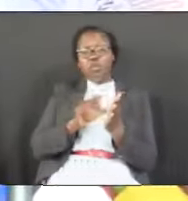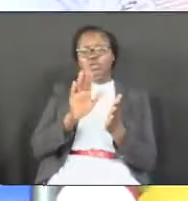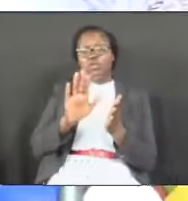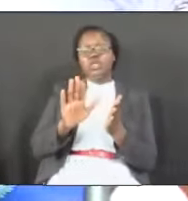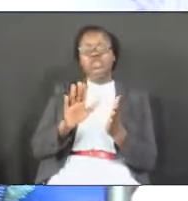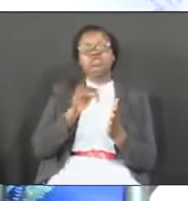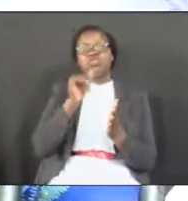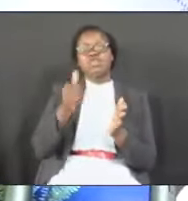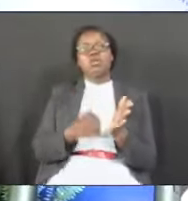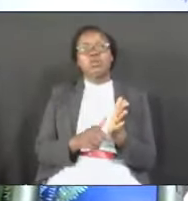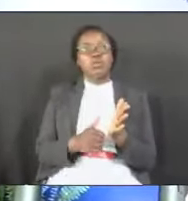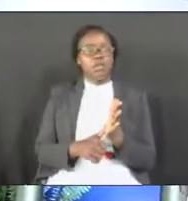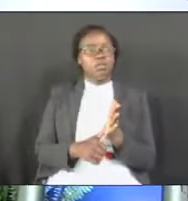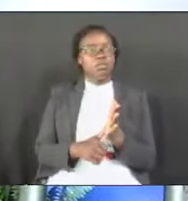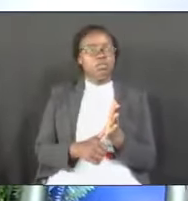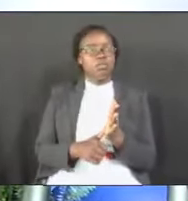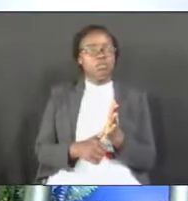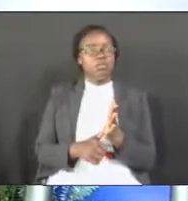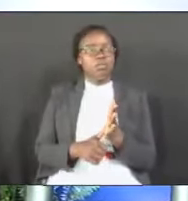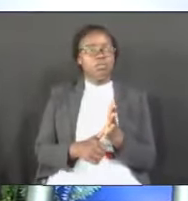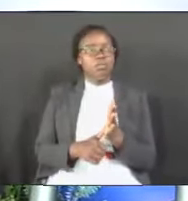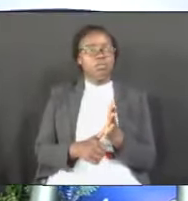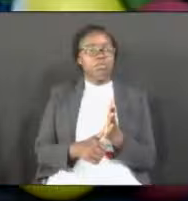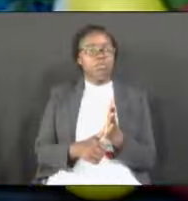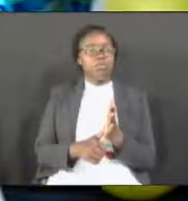not a problem.